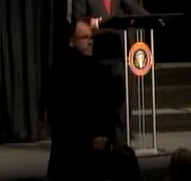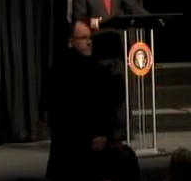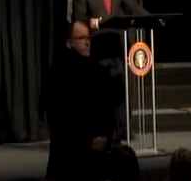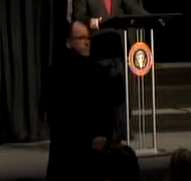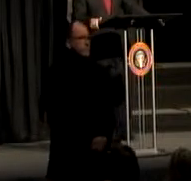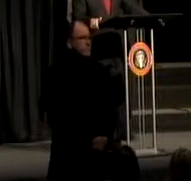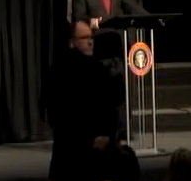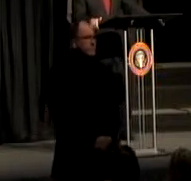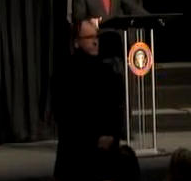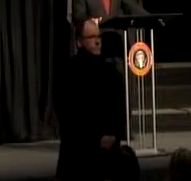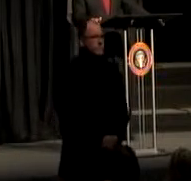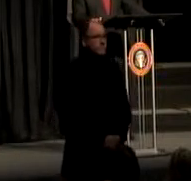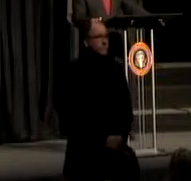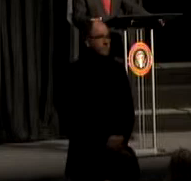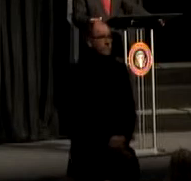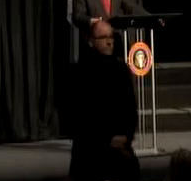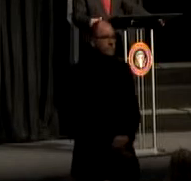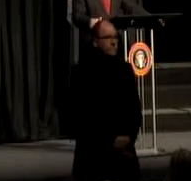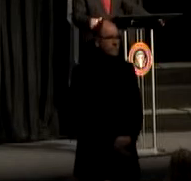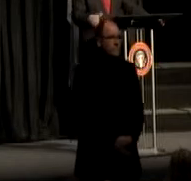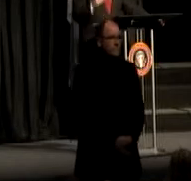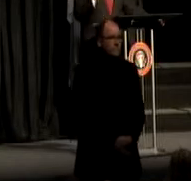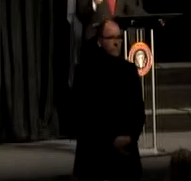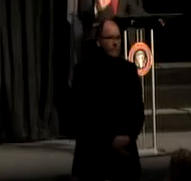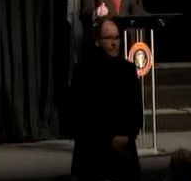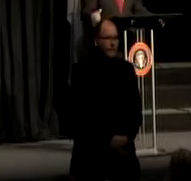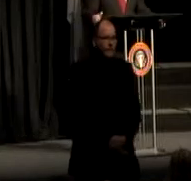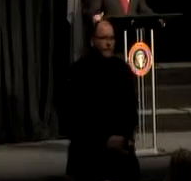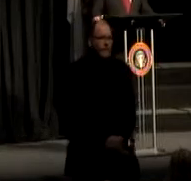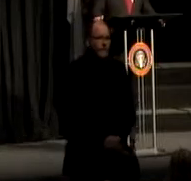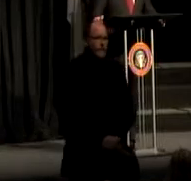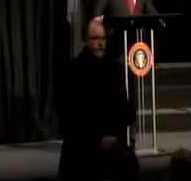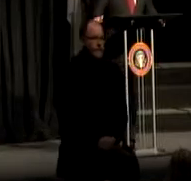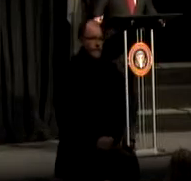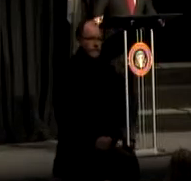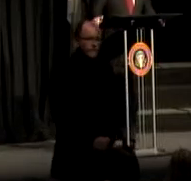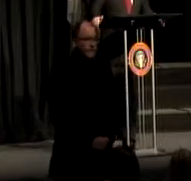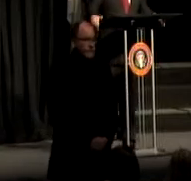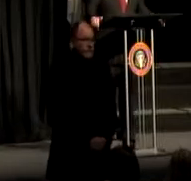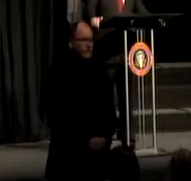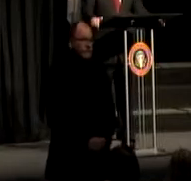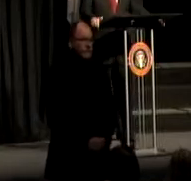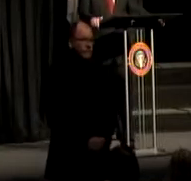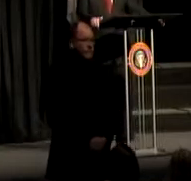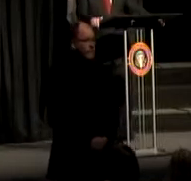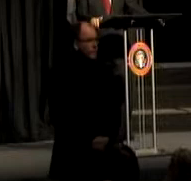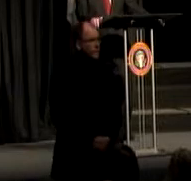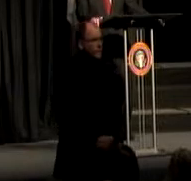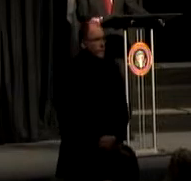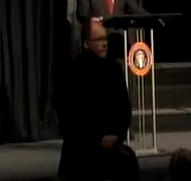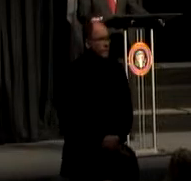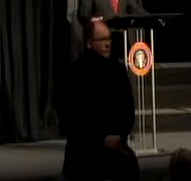And my best friend just asked her, will you get me a drink of water? And she, being embarrassed of her life, and she said, oh, you don't know anything about me.